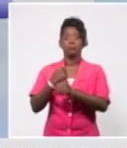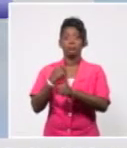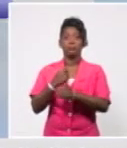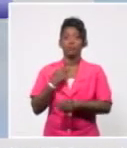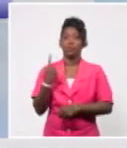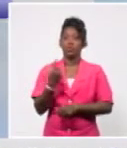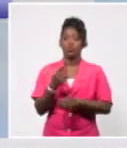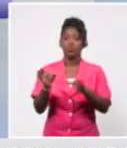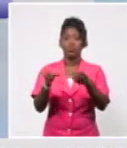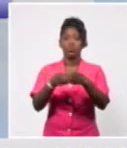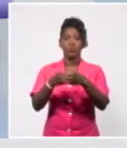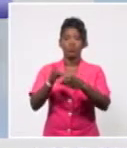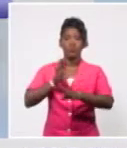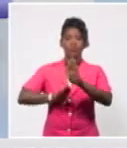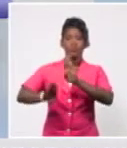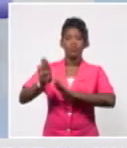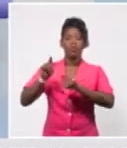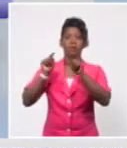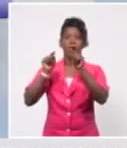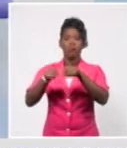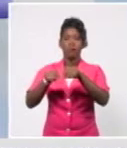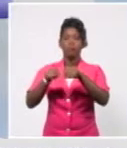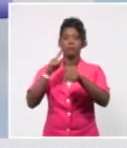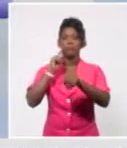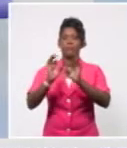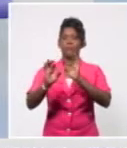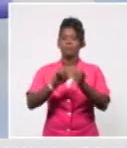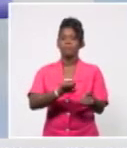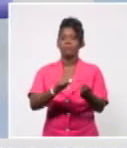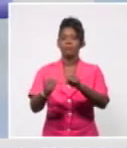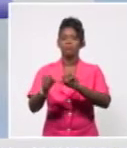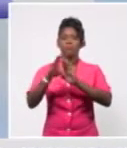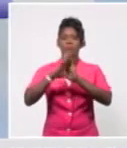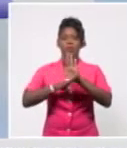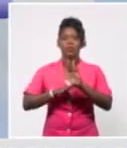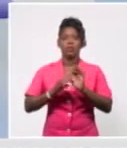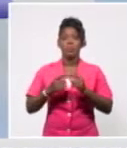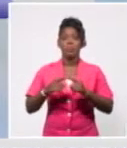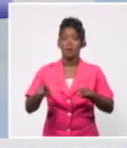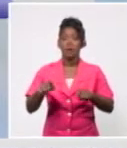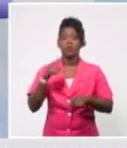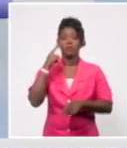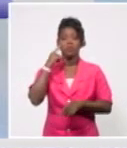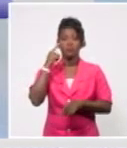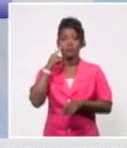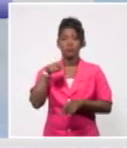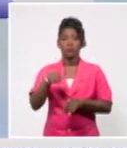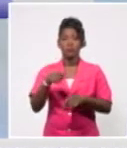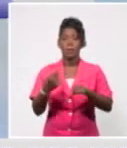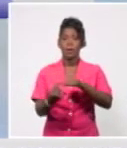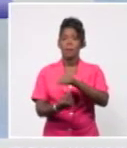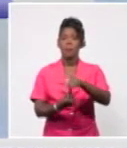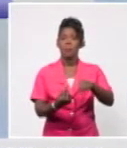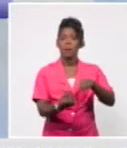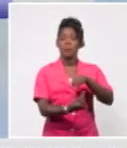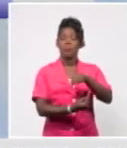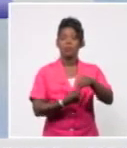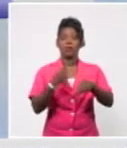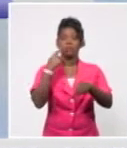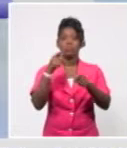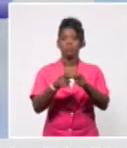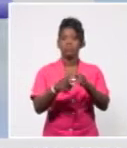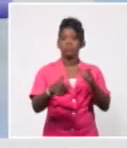yesterday. Artemisa's rate rises slightly to 13.98, as does Matanzas